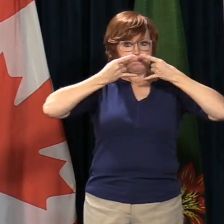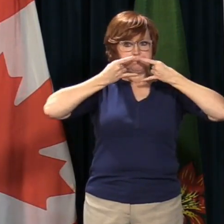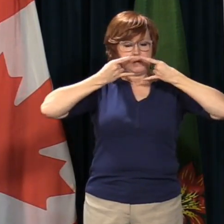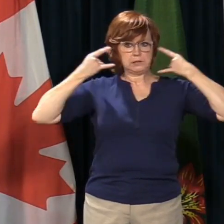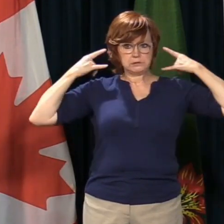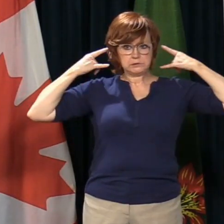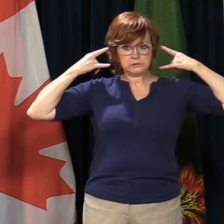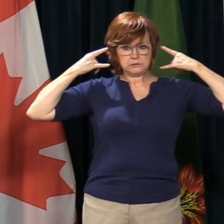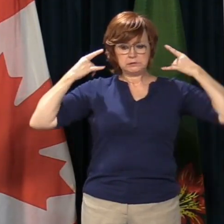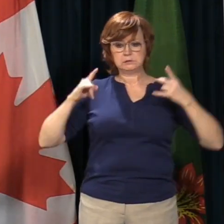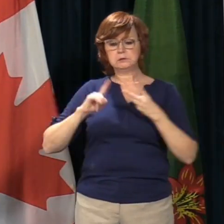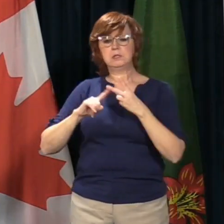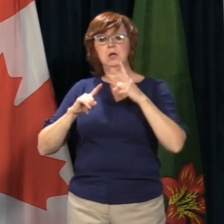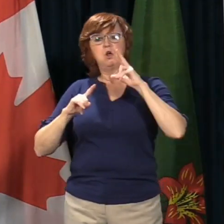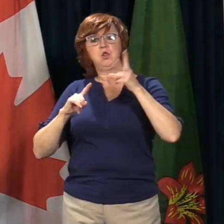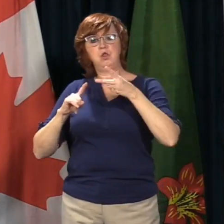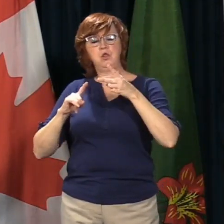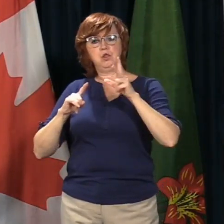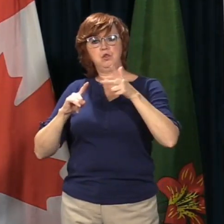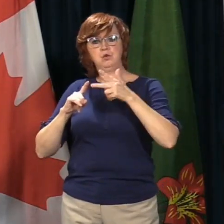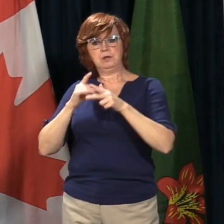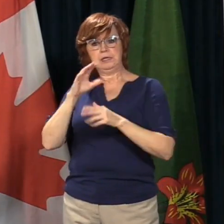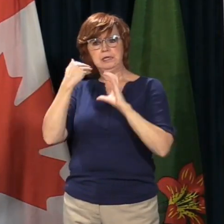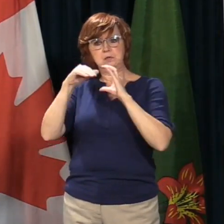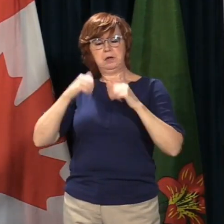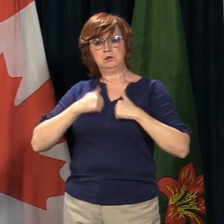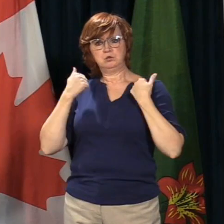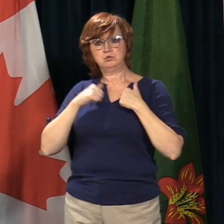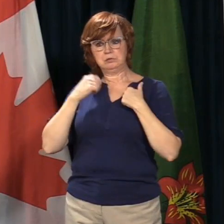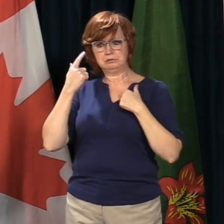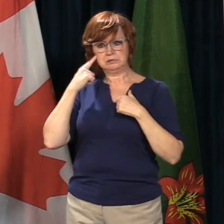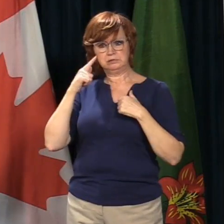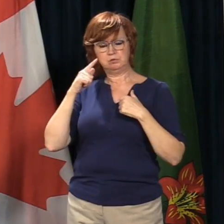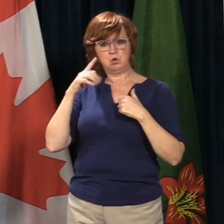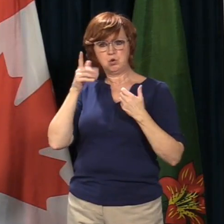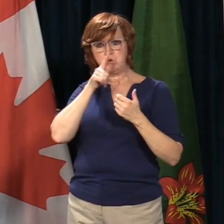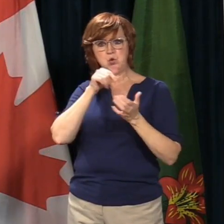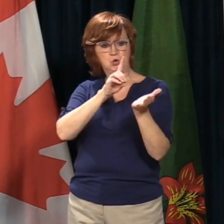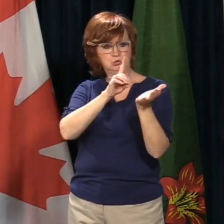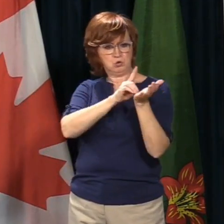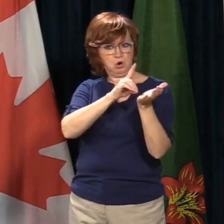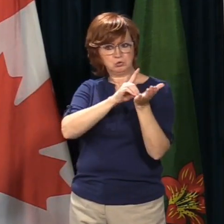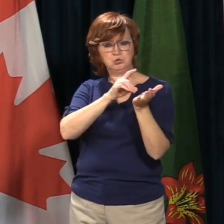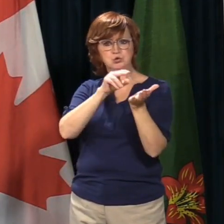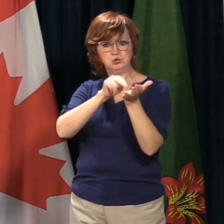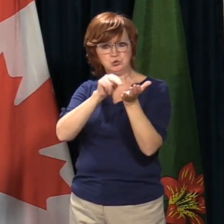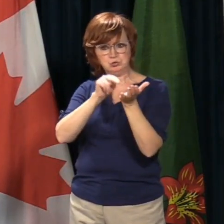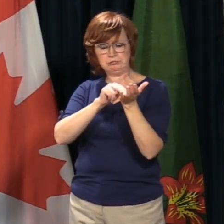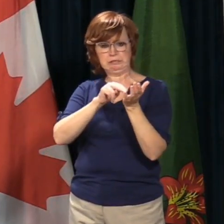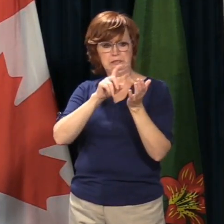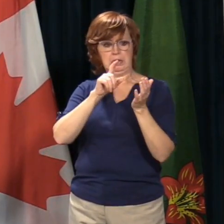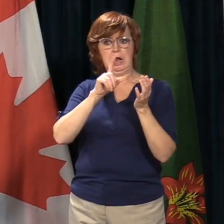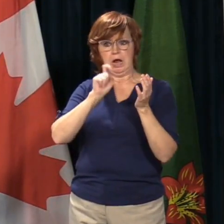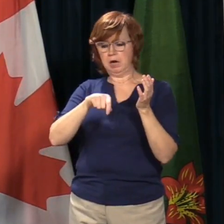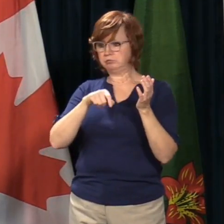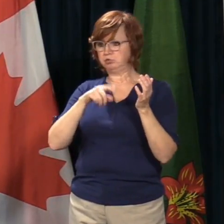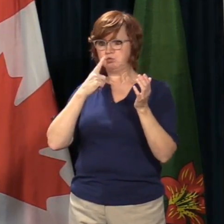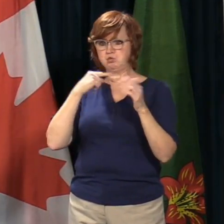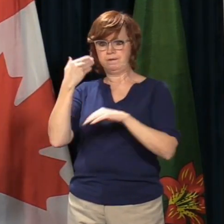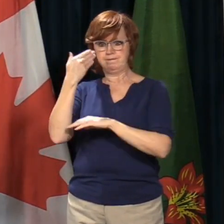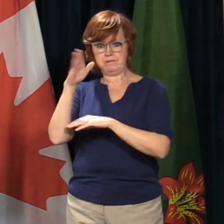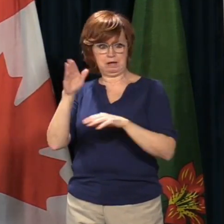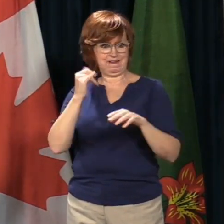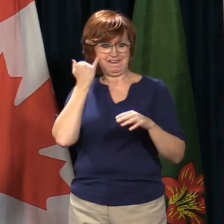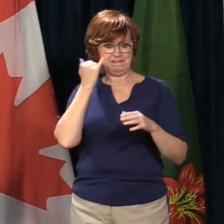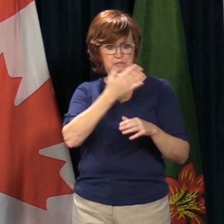and an email address for our physicians and healthcare staff to flag or rapidly access information on the safety and supply of